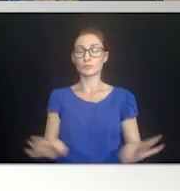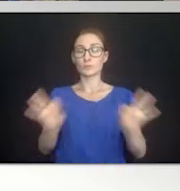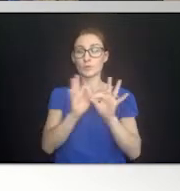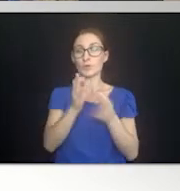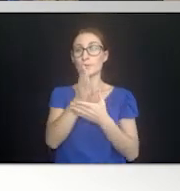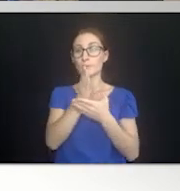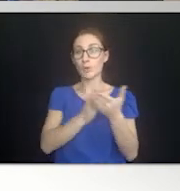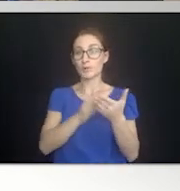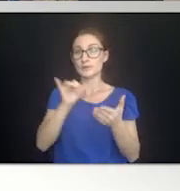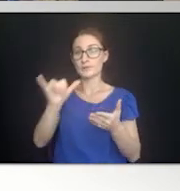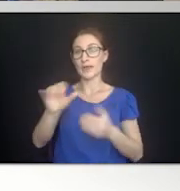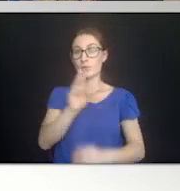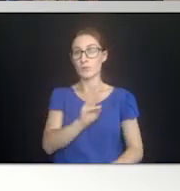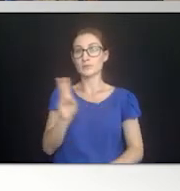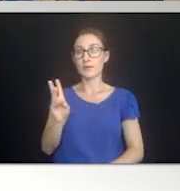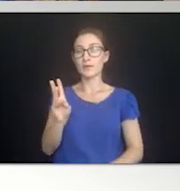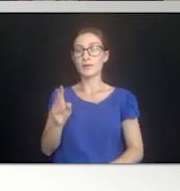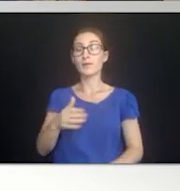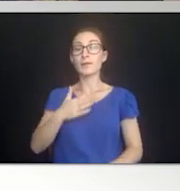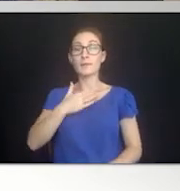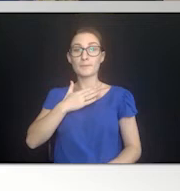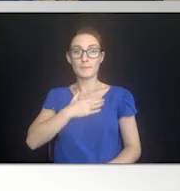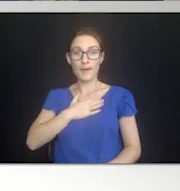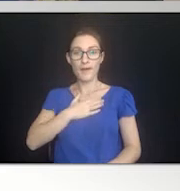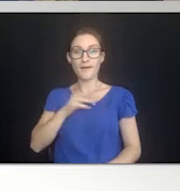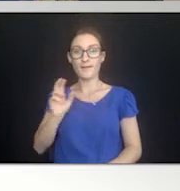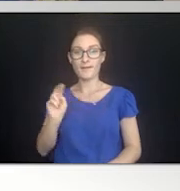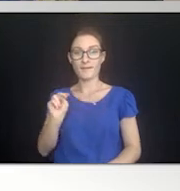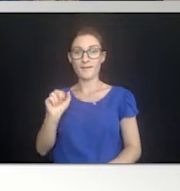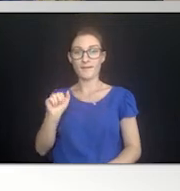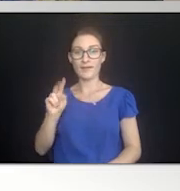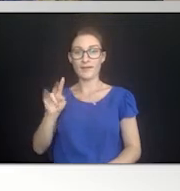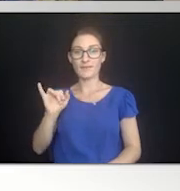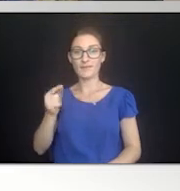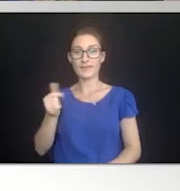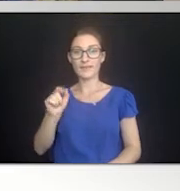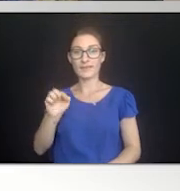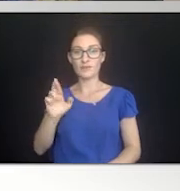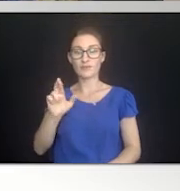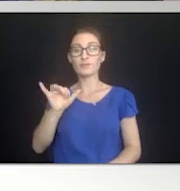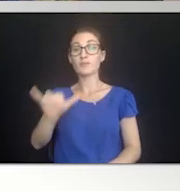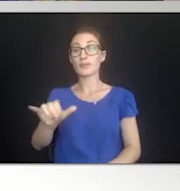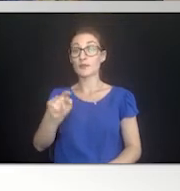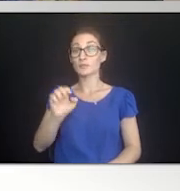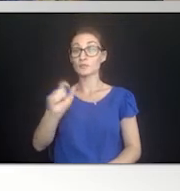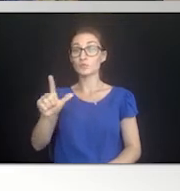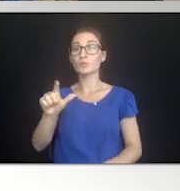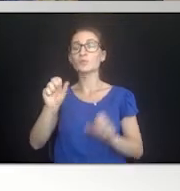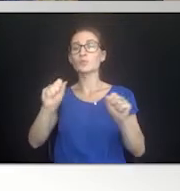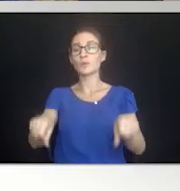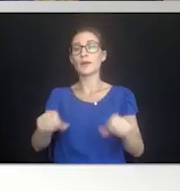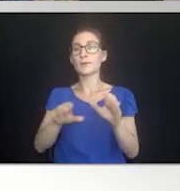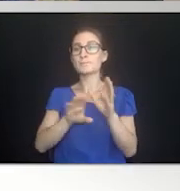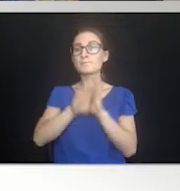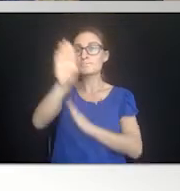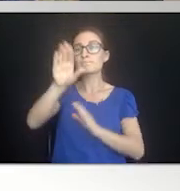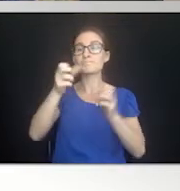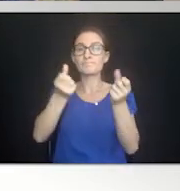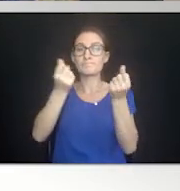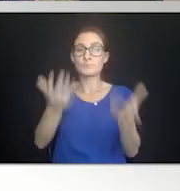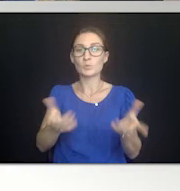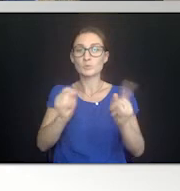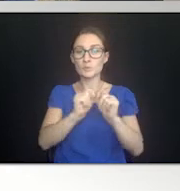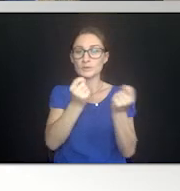of the platform. My Navigator, a proprietary tool that we developed that gives parents the ability to build